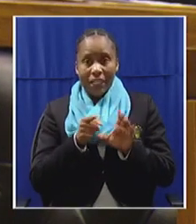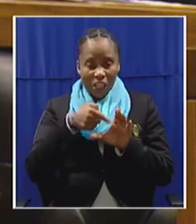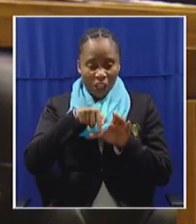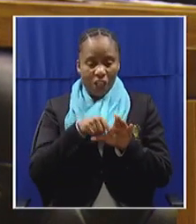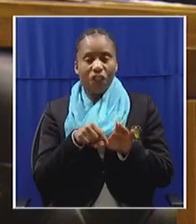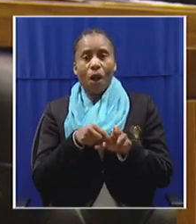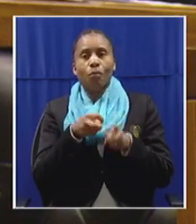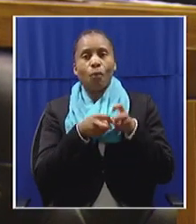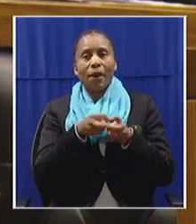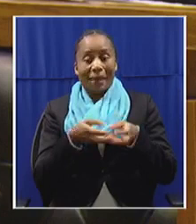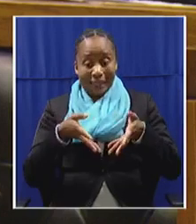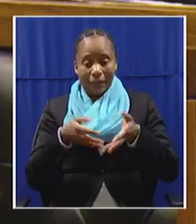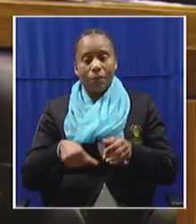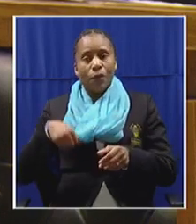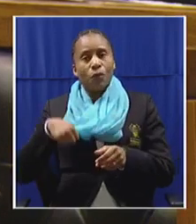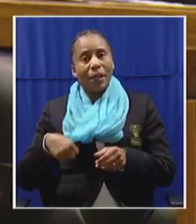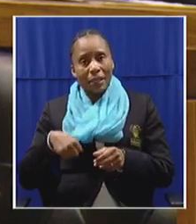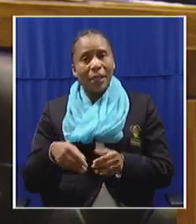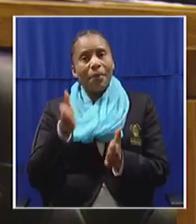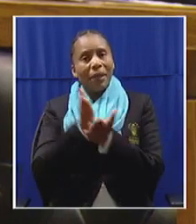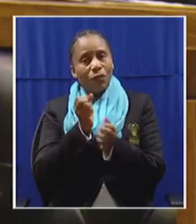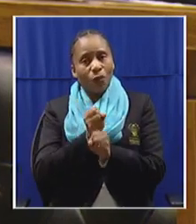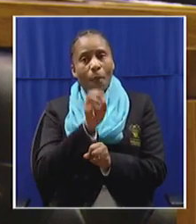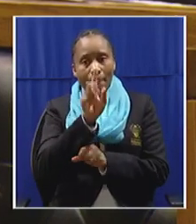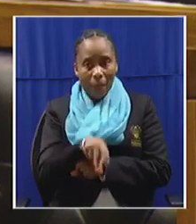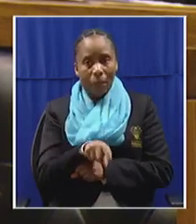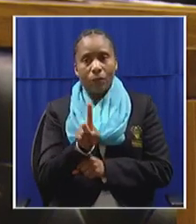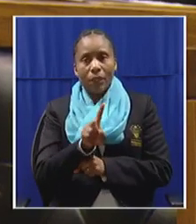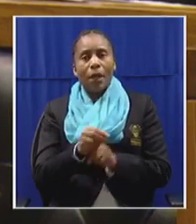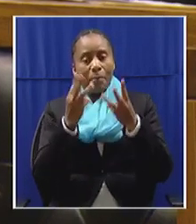the municipality, we must ensure that people don't suffer